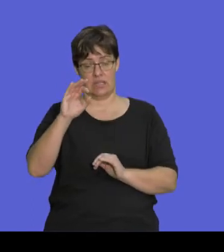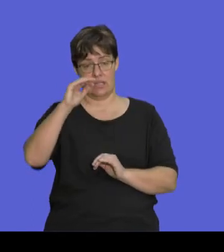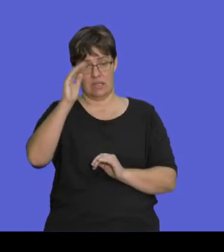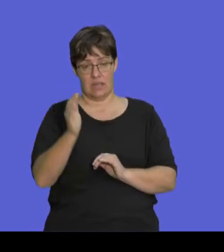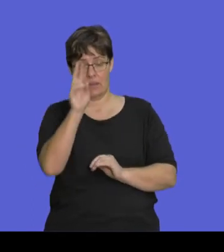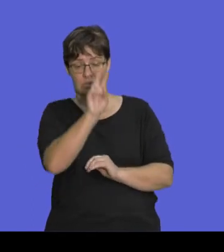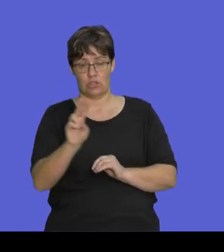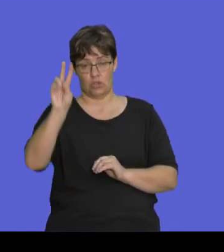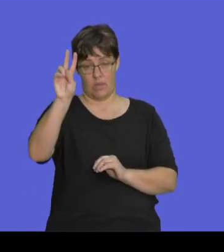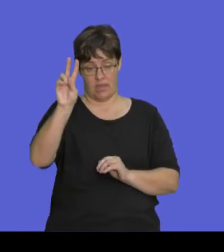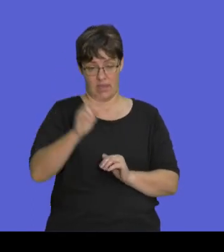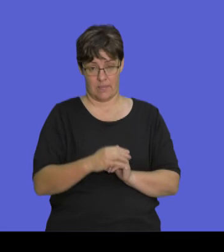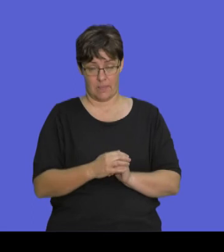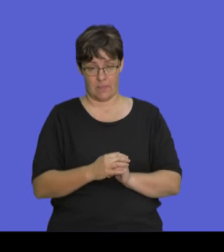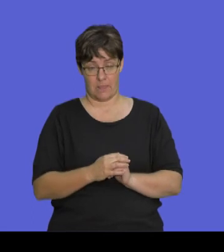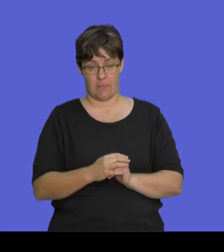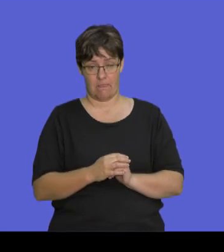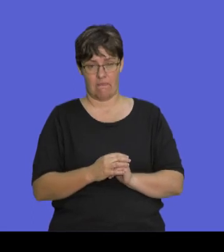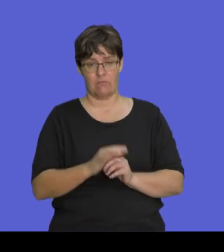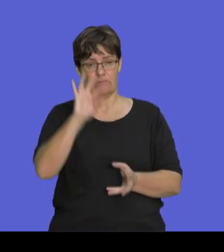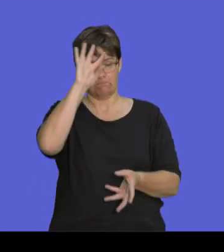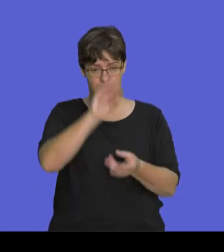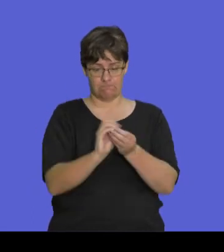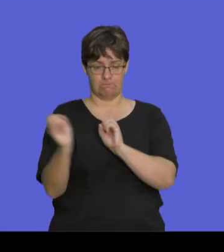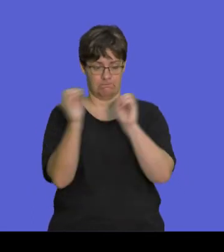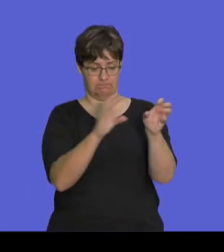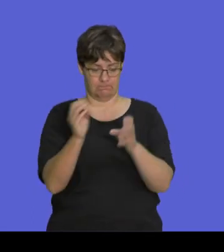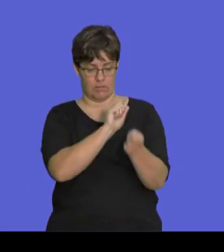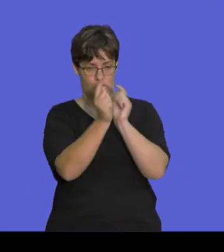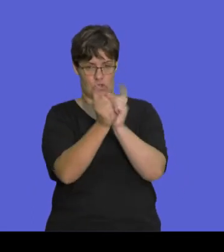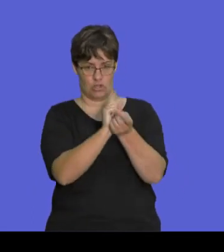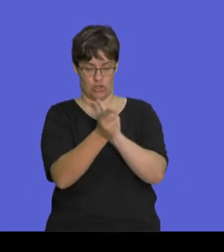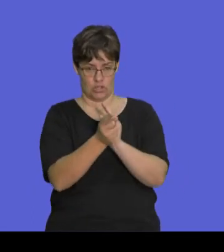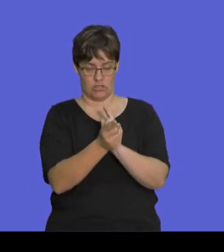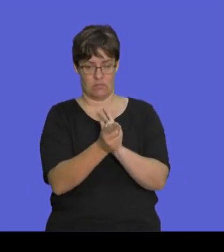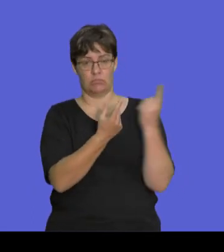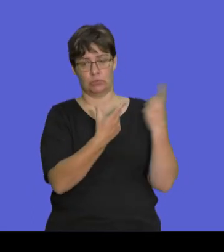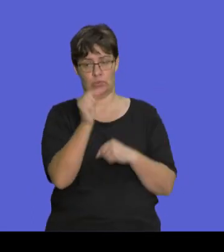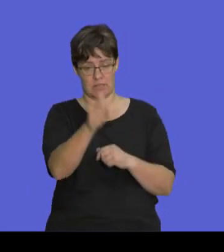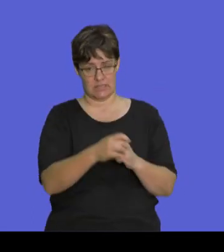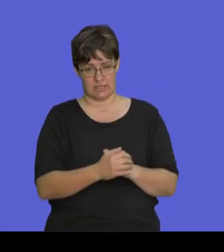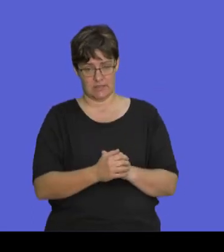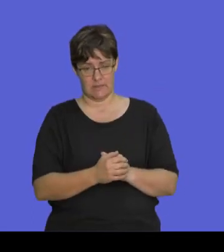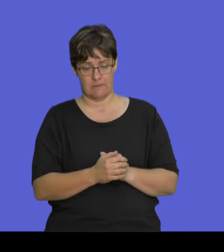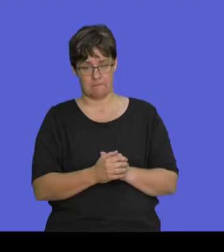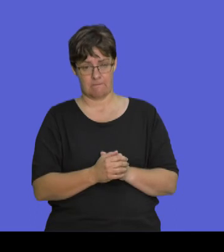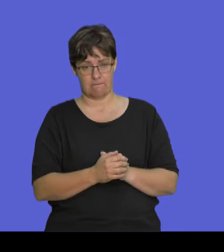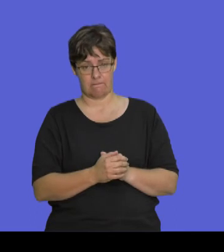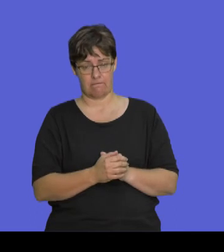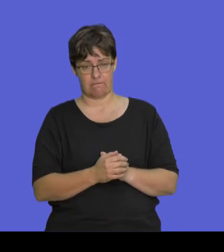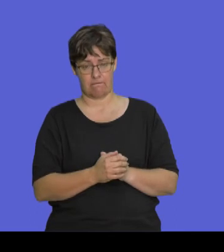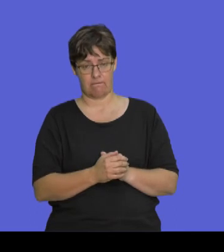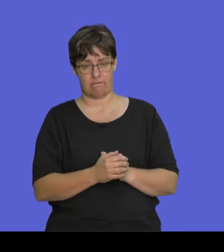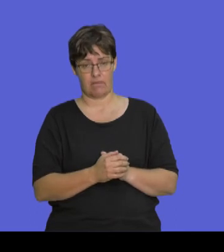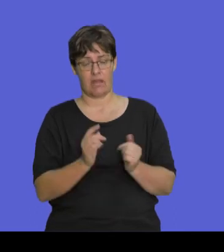need to square the distance. So this is the entire substitution that is correct that you need to carry out. And then subsequent to that, the